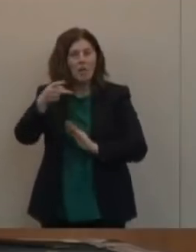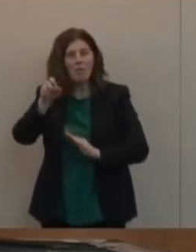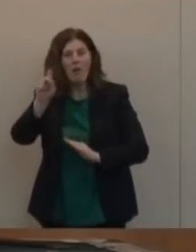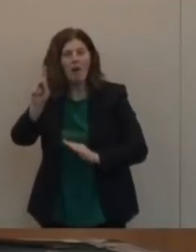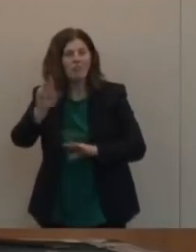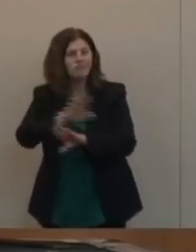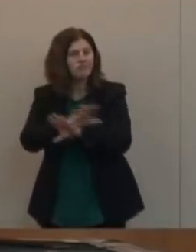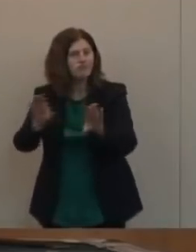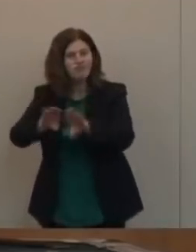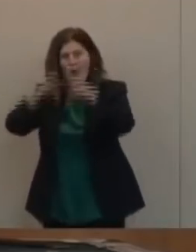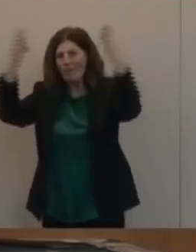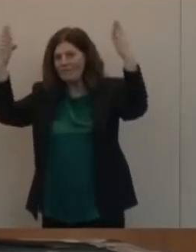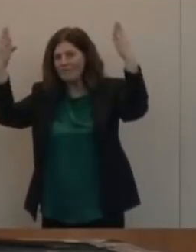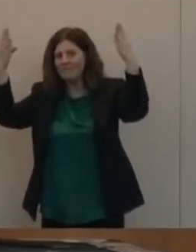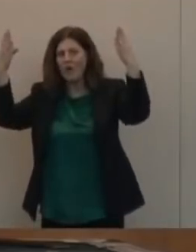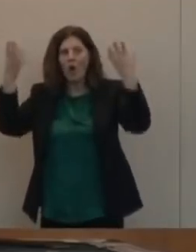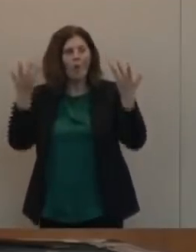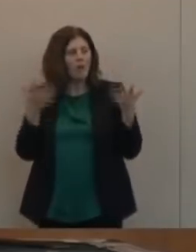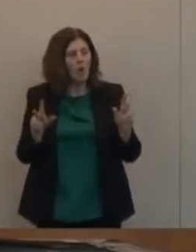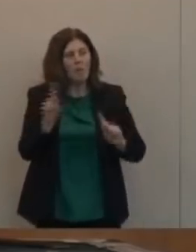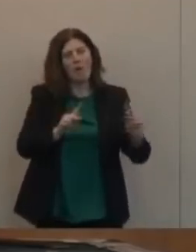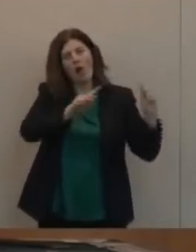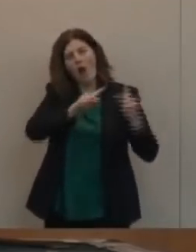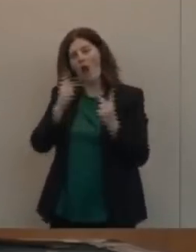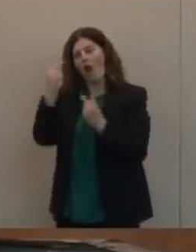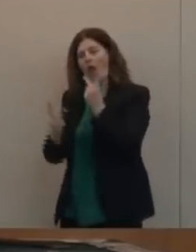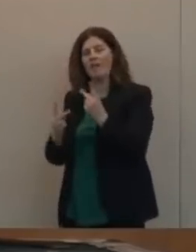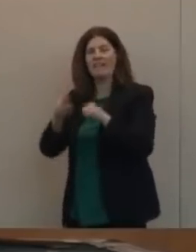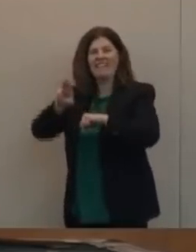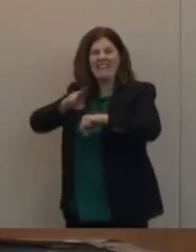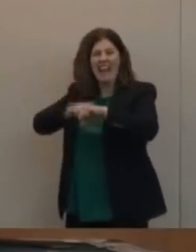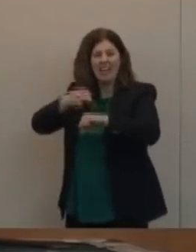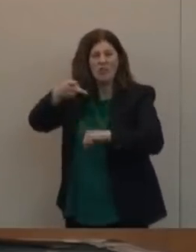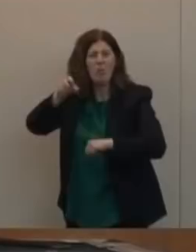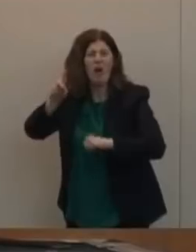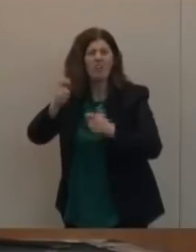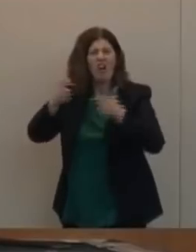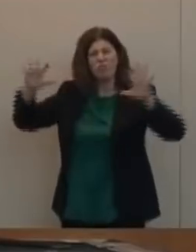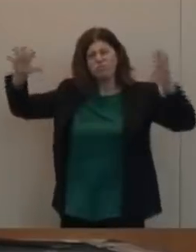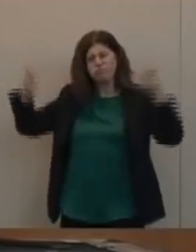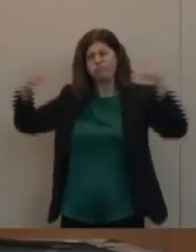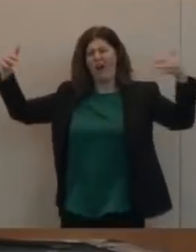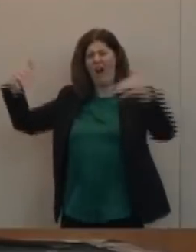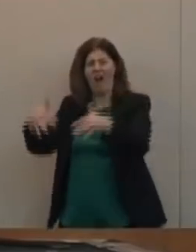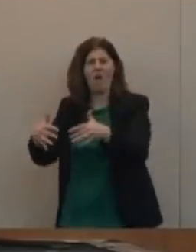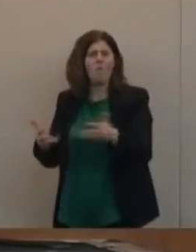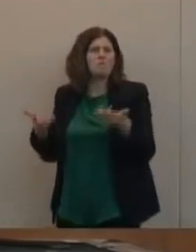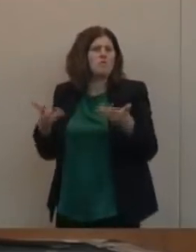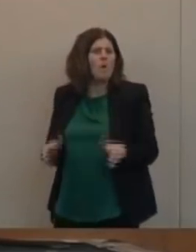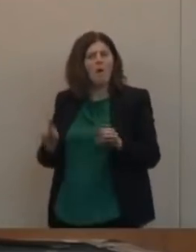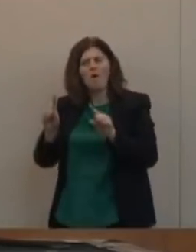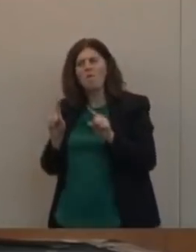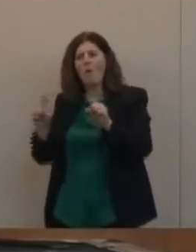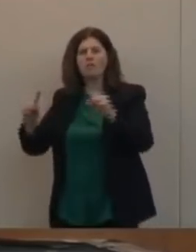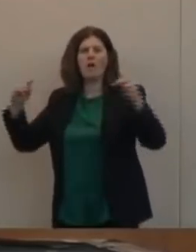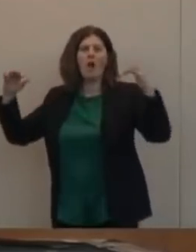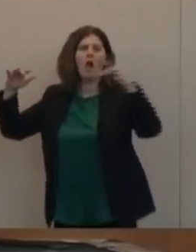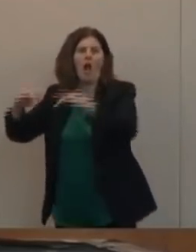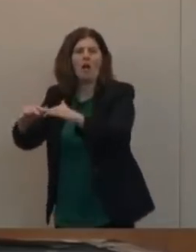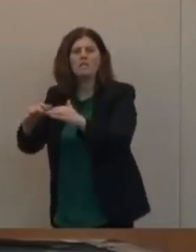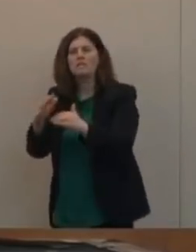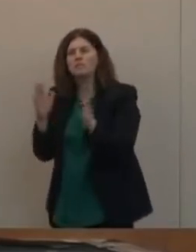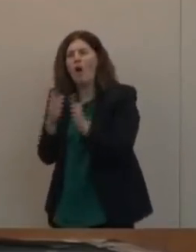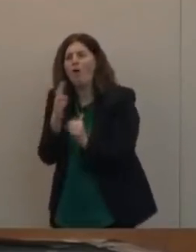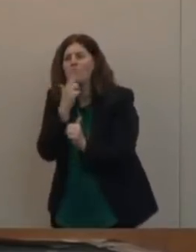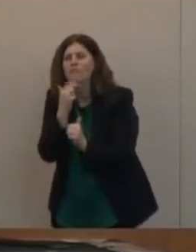not open, that we don't want people visiting national parks in large groups. We don't want them going and overrunning small